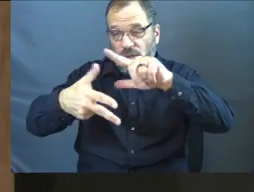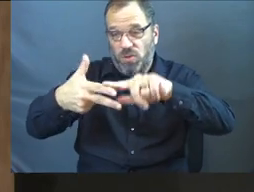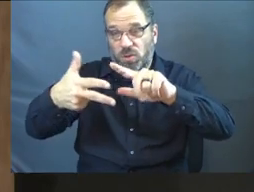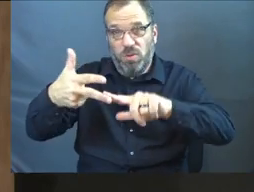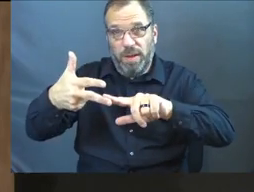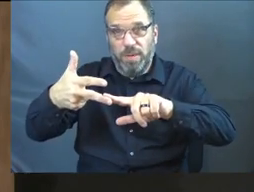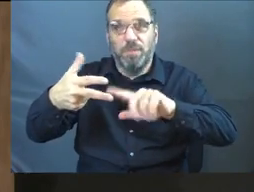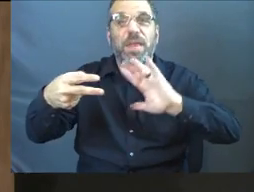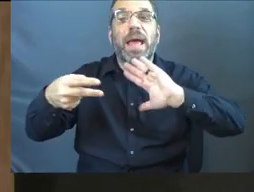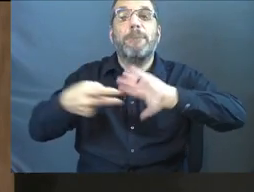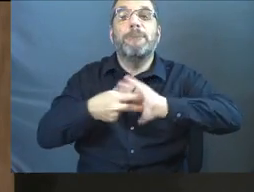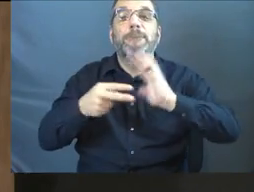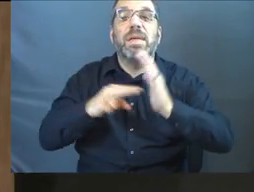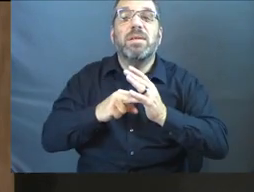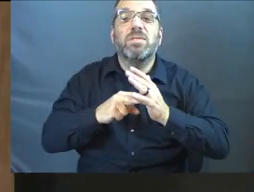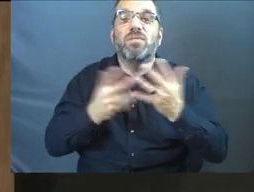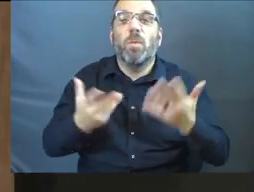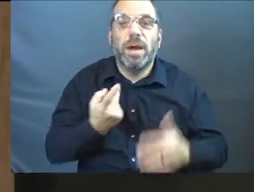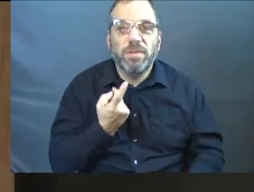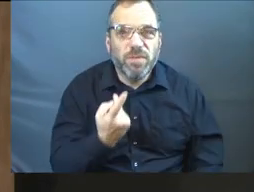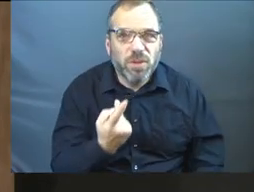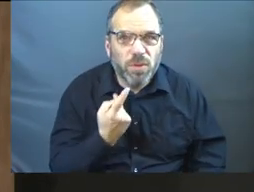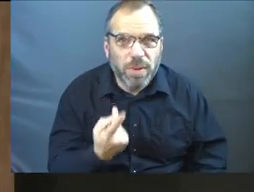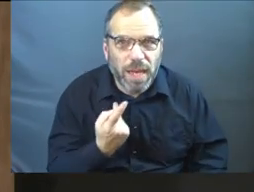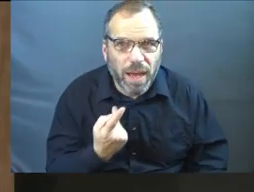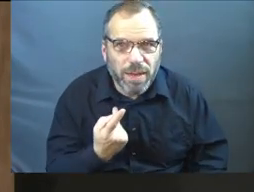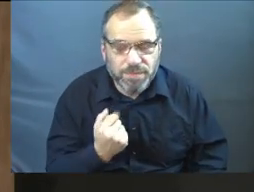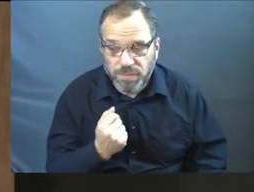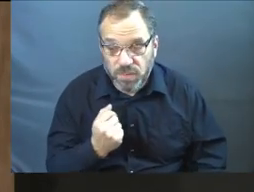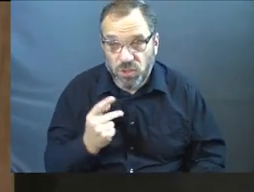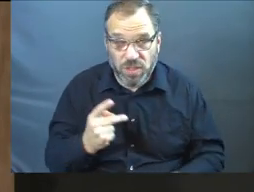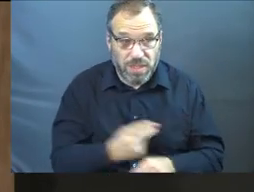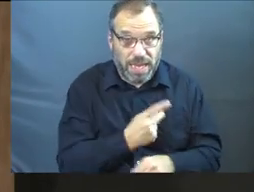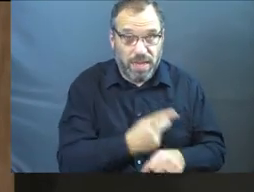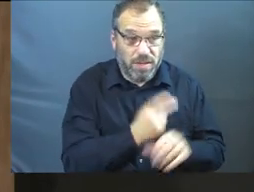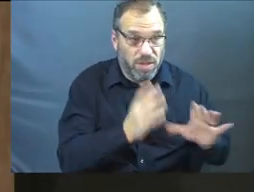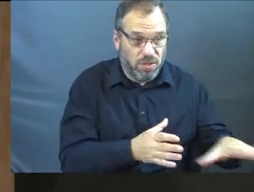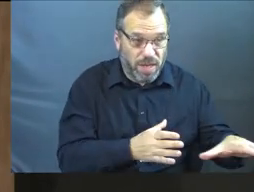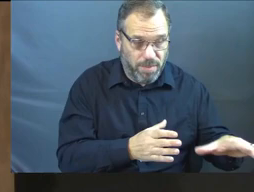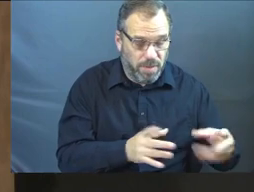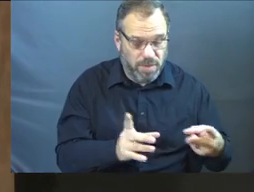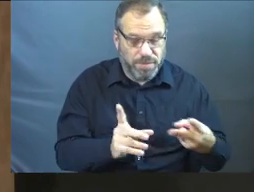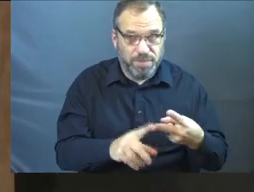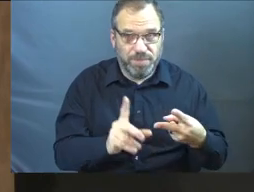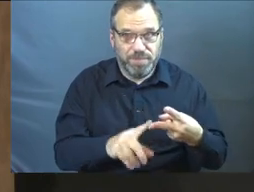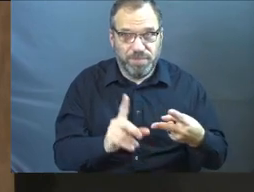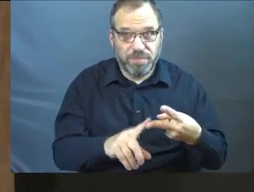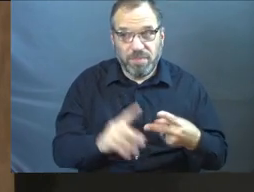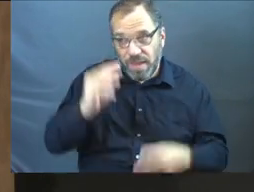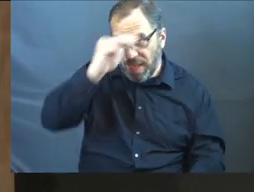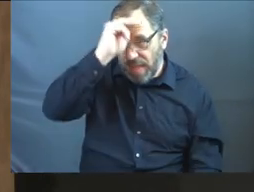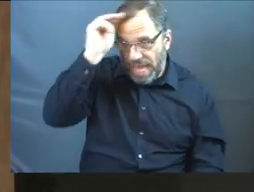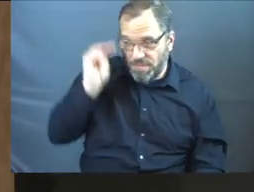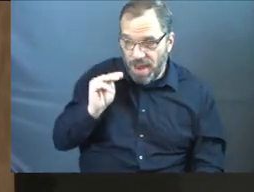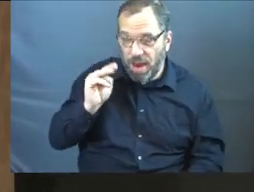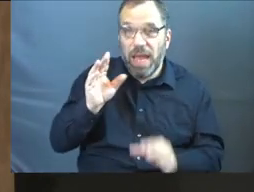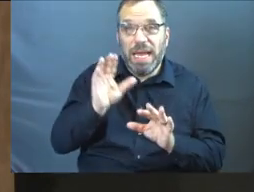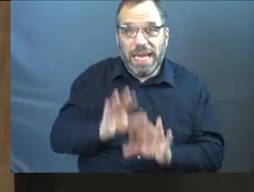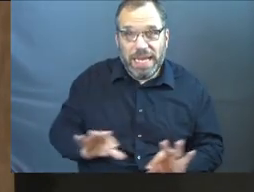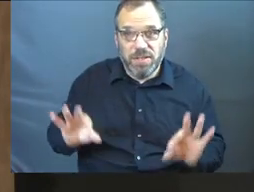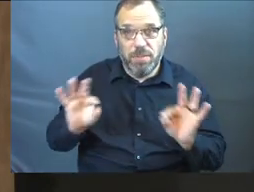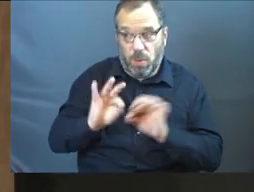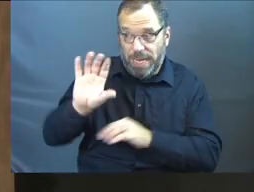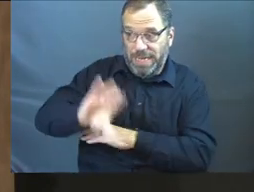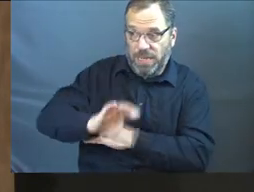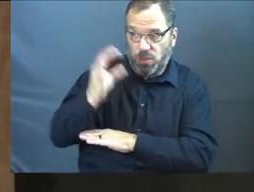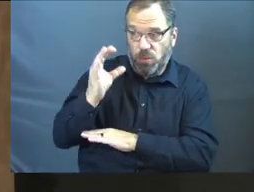ultimately means for us. Just like the shepherds and just like Mary, it's important in the